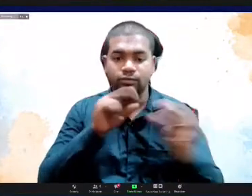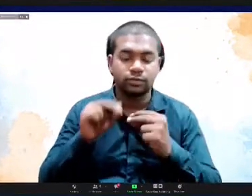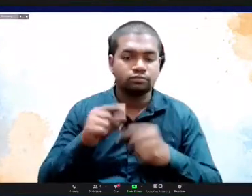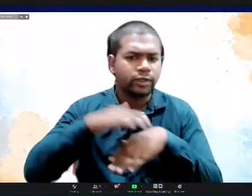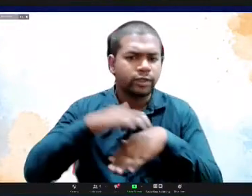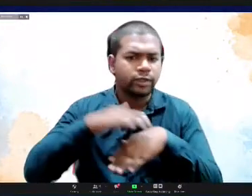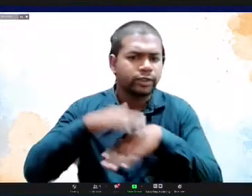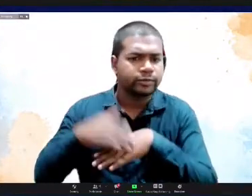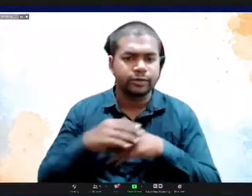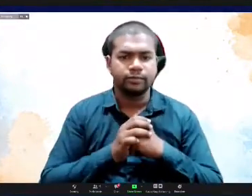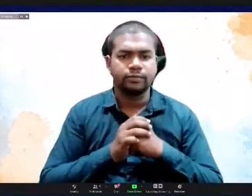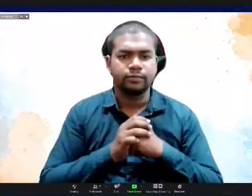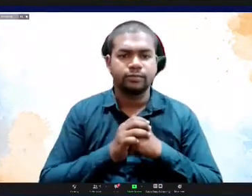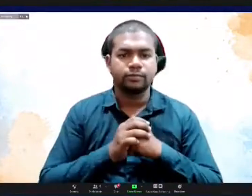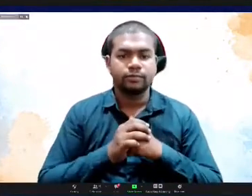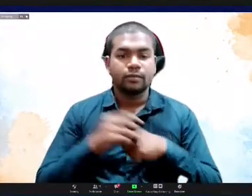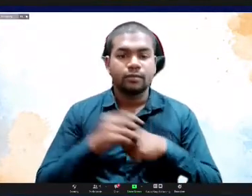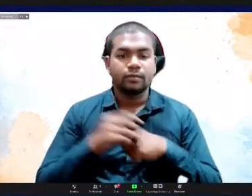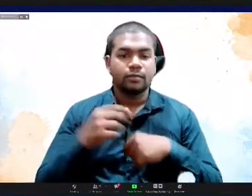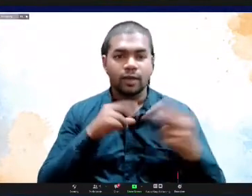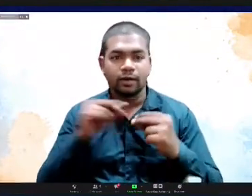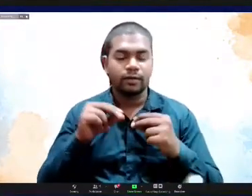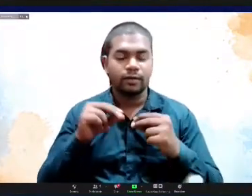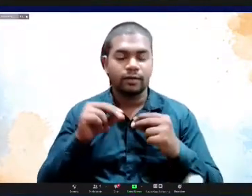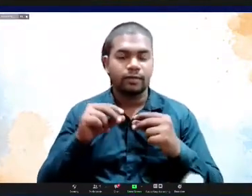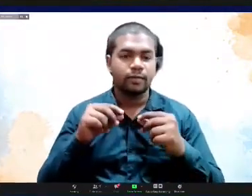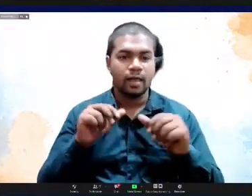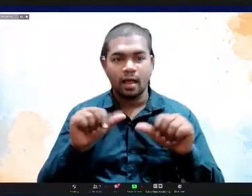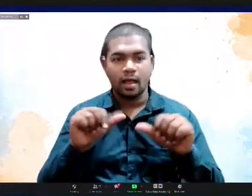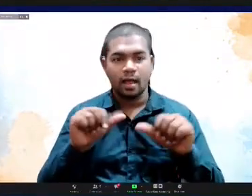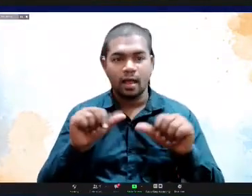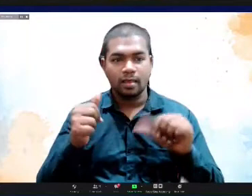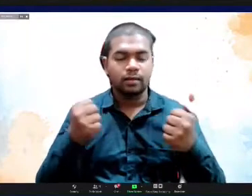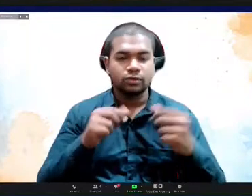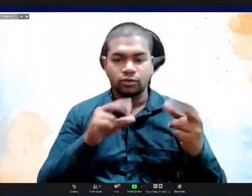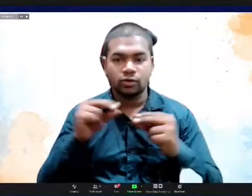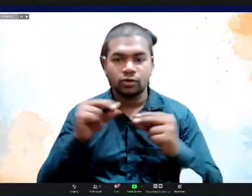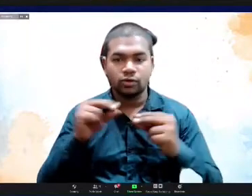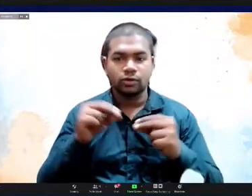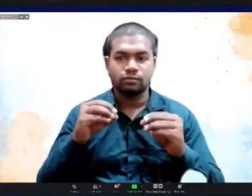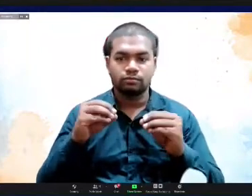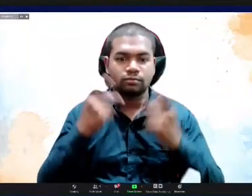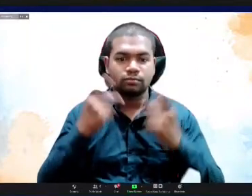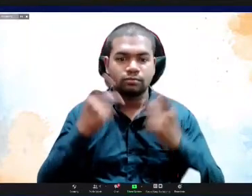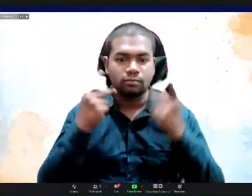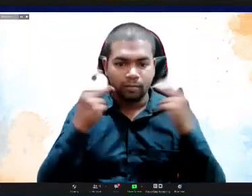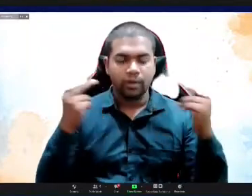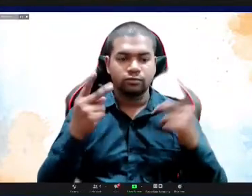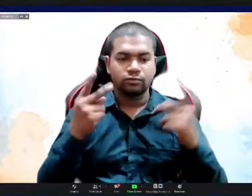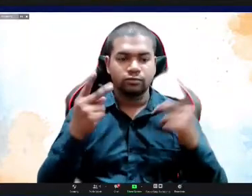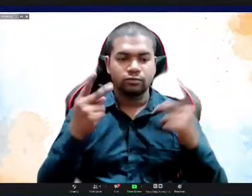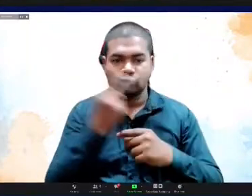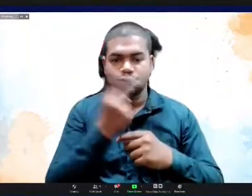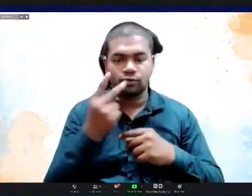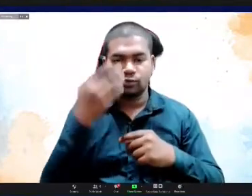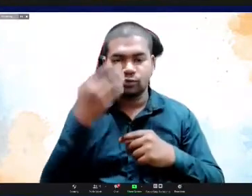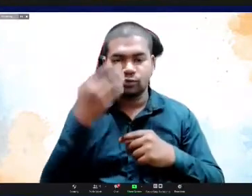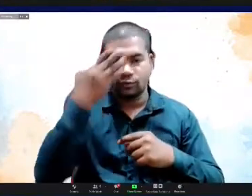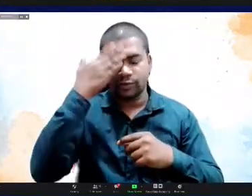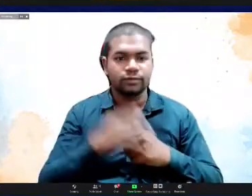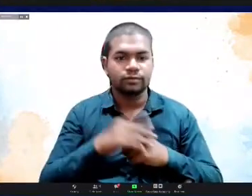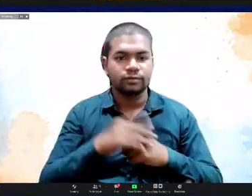experience. And I was telling in another talk that brand and experience are the two faces, the two sides of the same